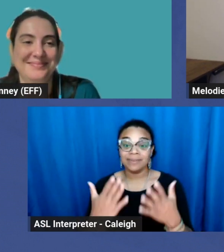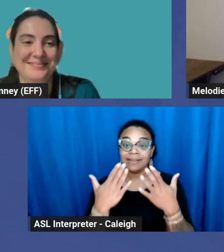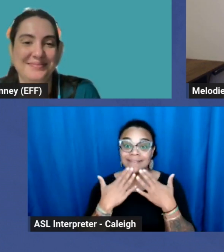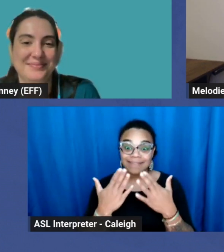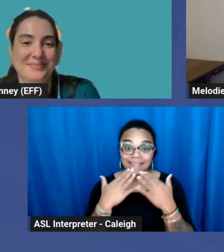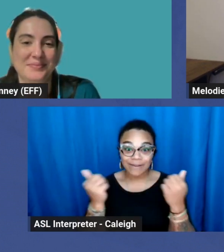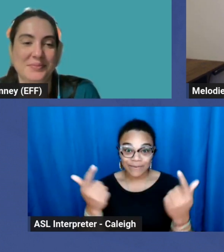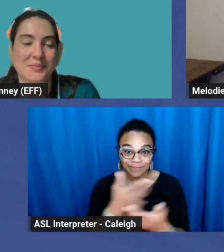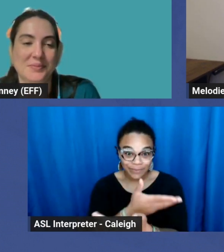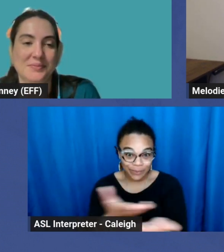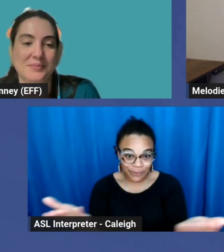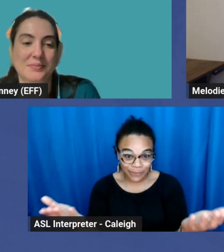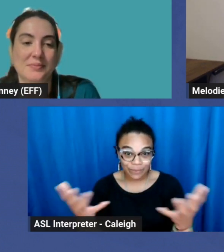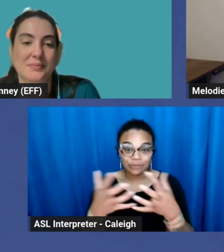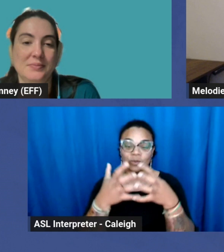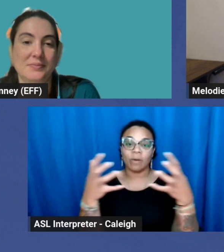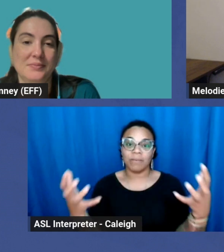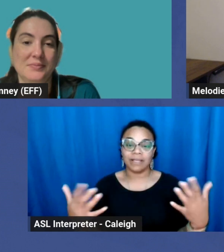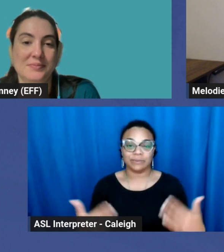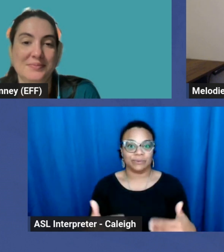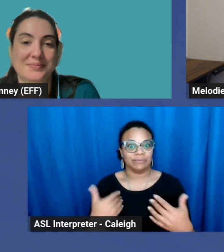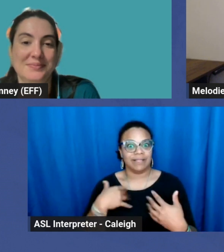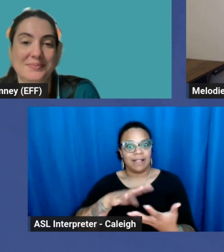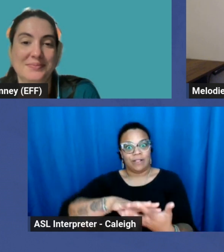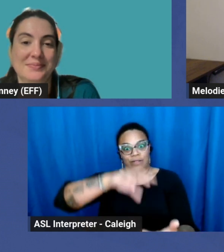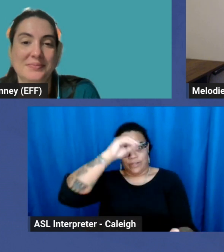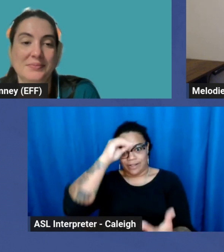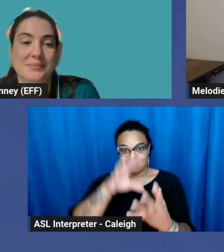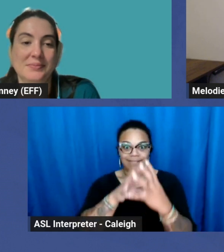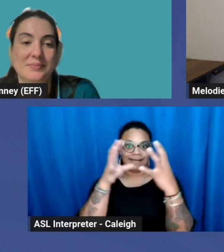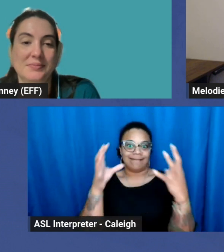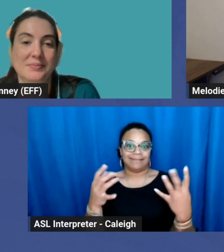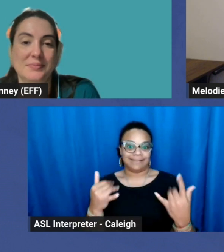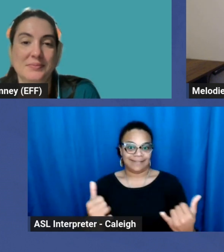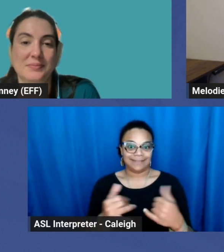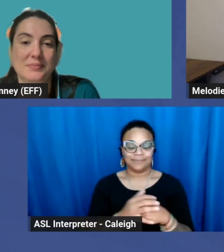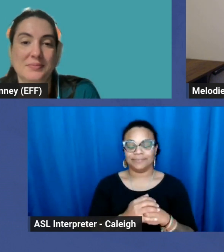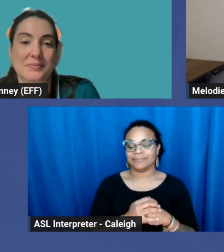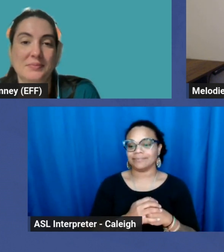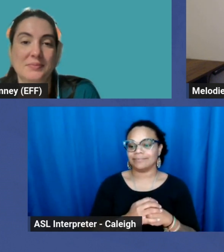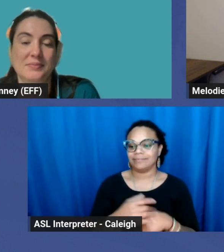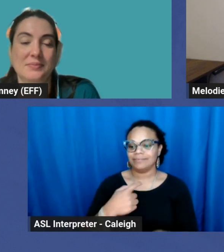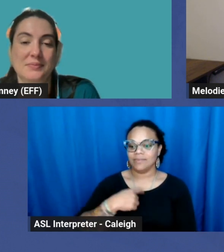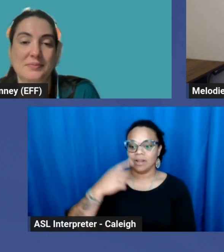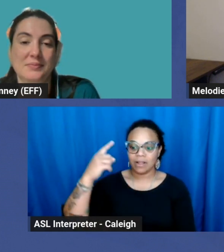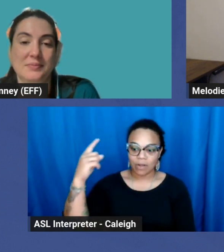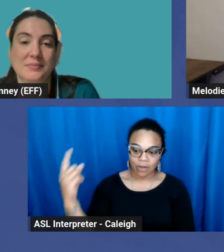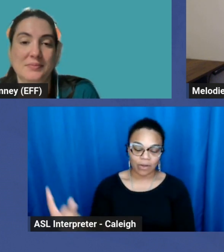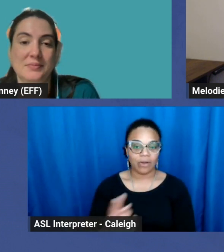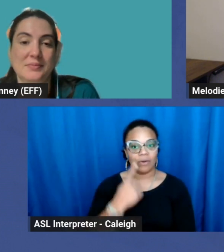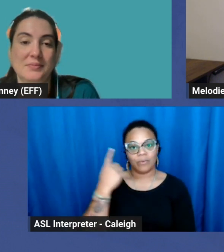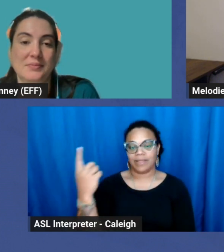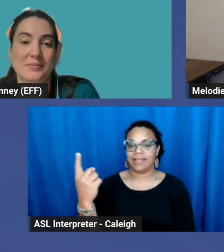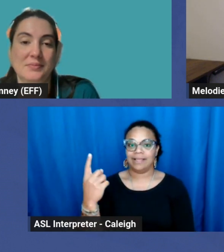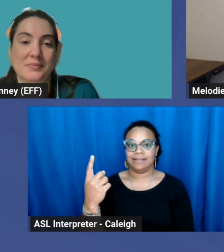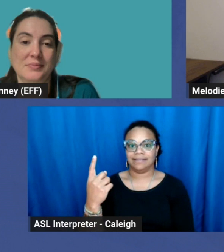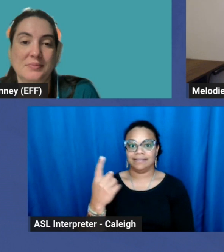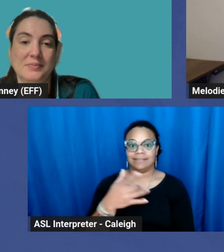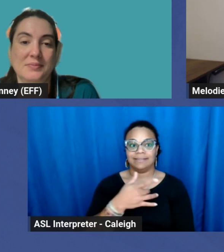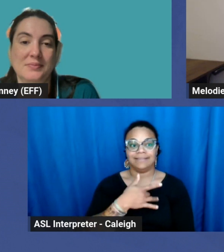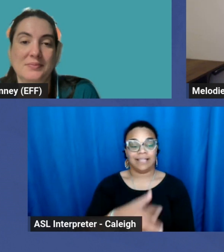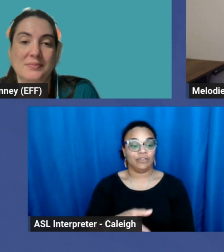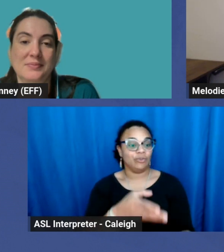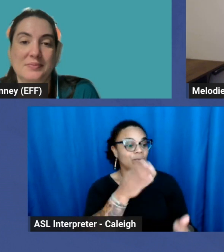all so much. I feel like I learned a whole lot today. And I always leave these conversations feeling really,